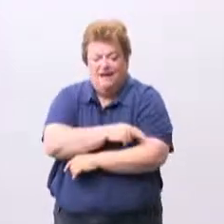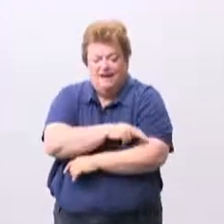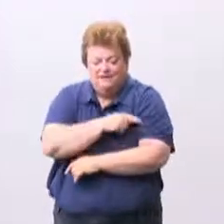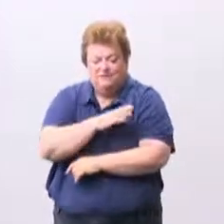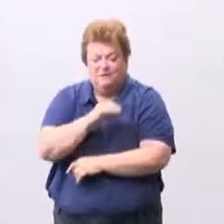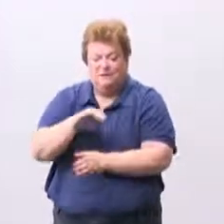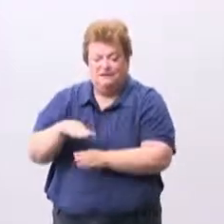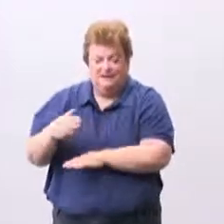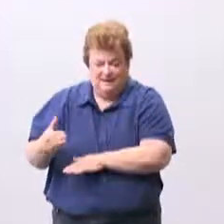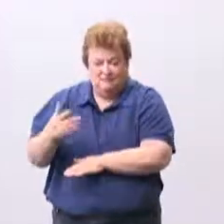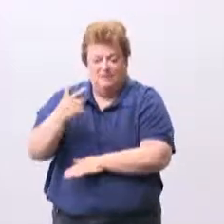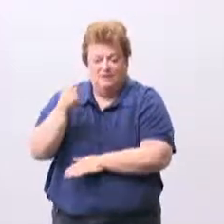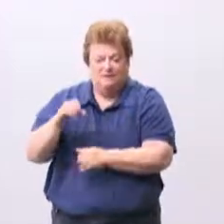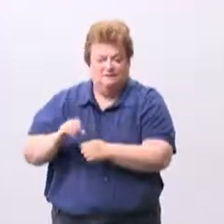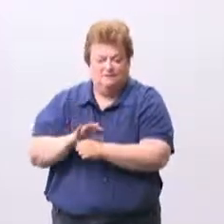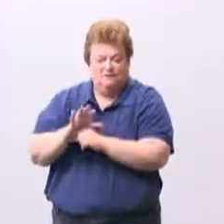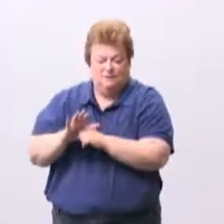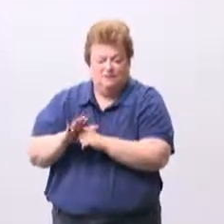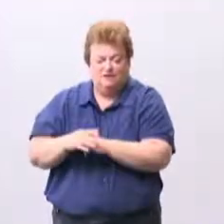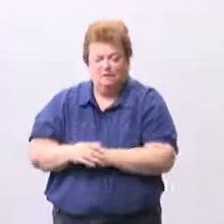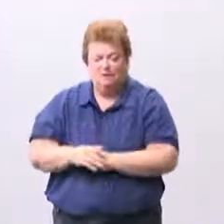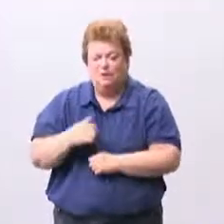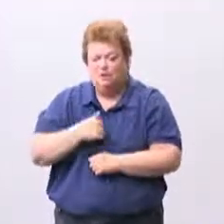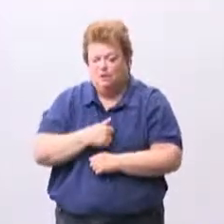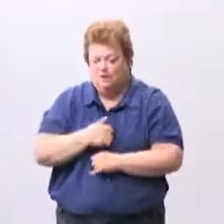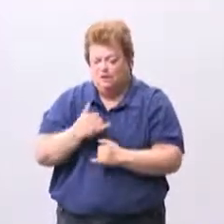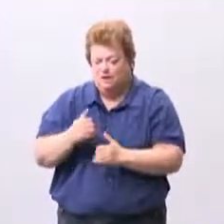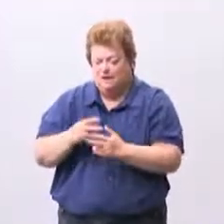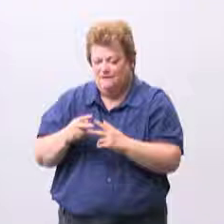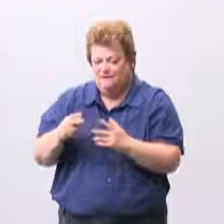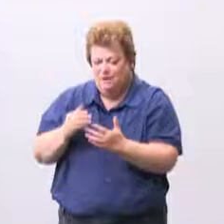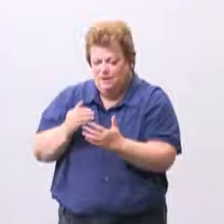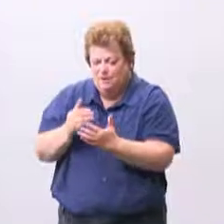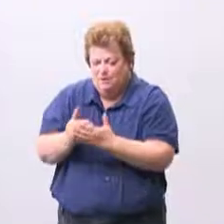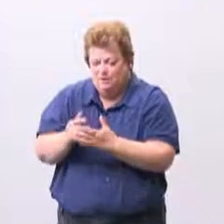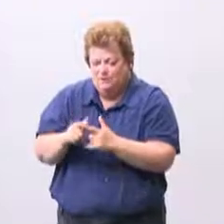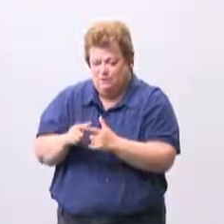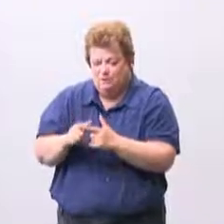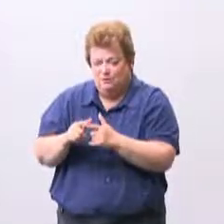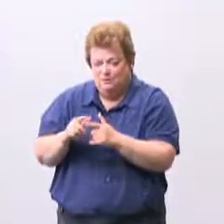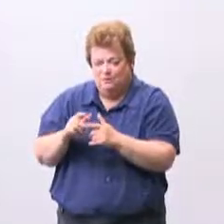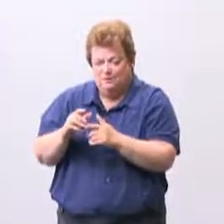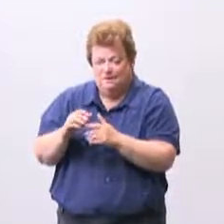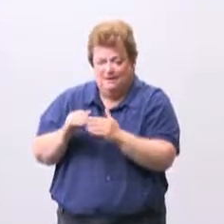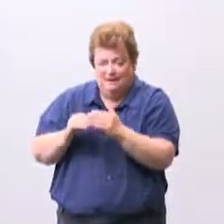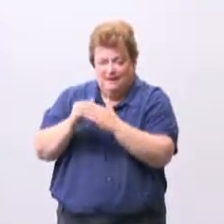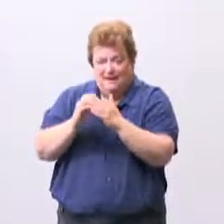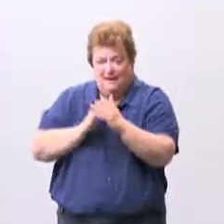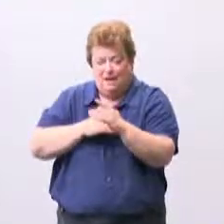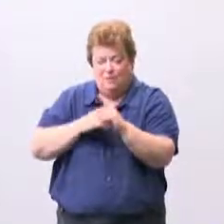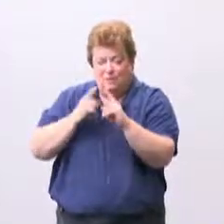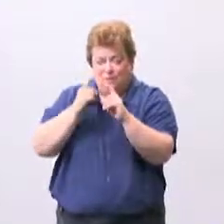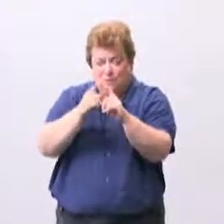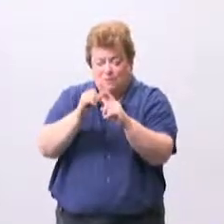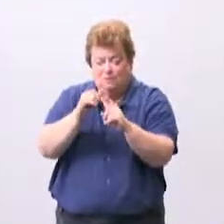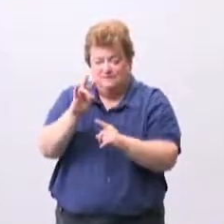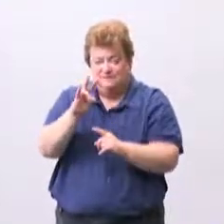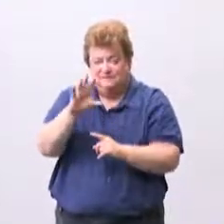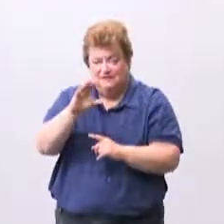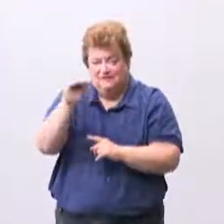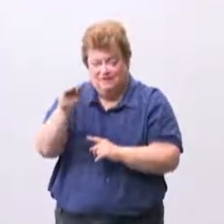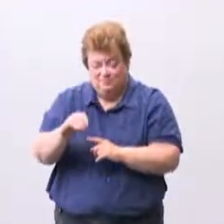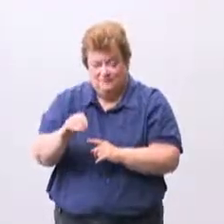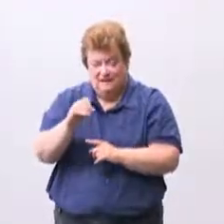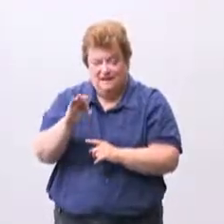to COVID-19. We are very close to reaching our initial goal of 75% of Lancaster County residents